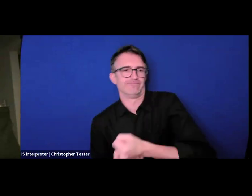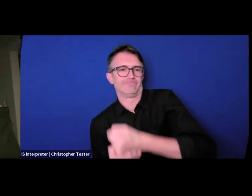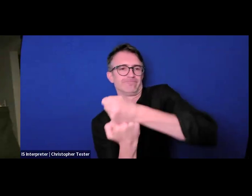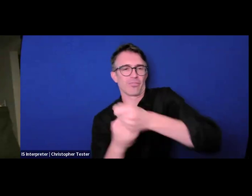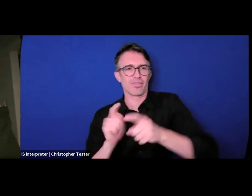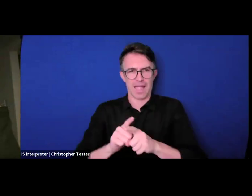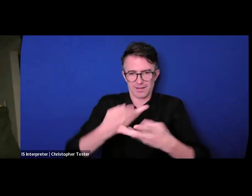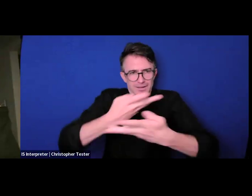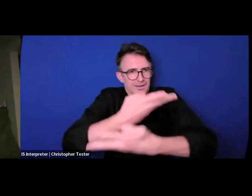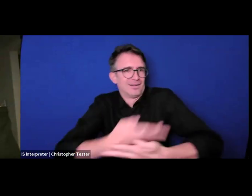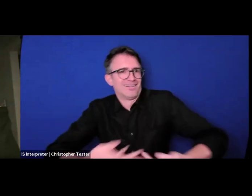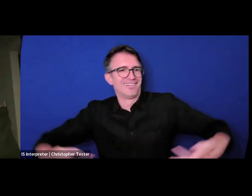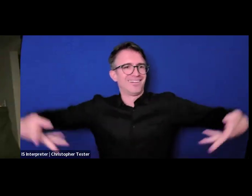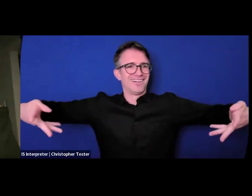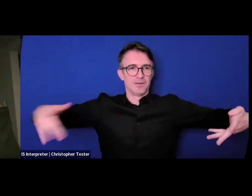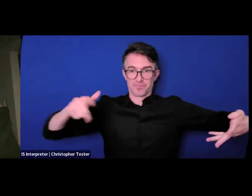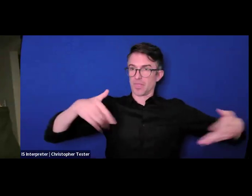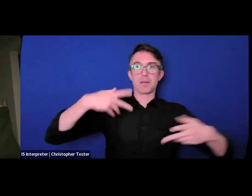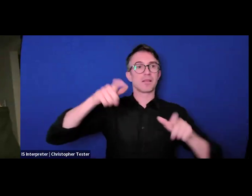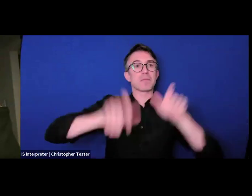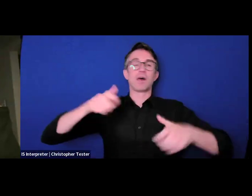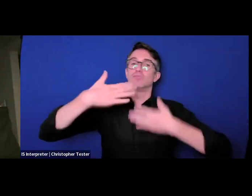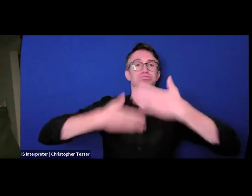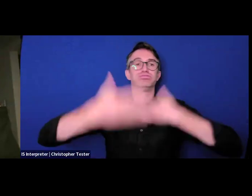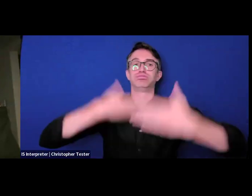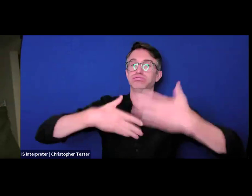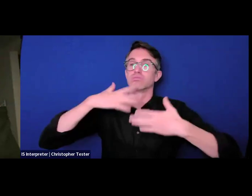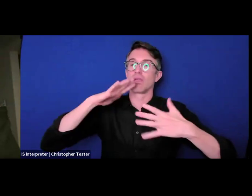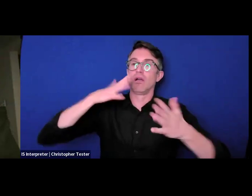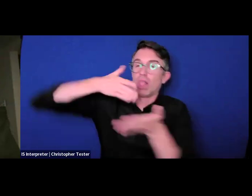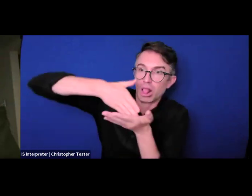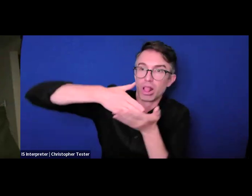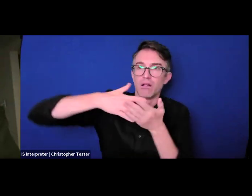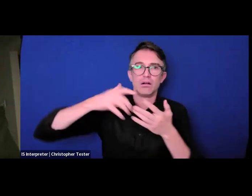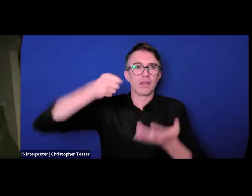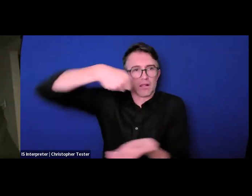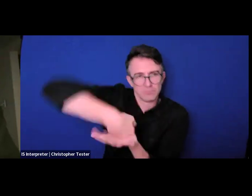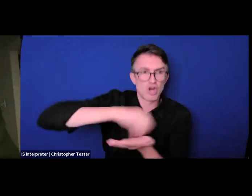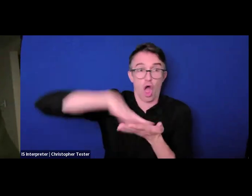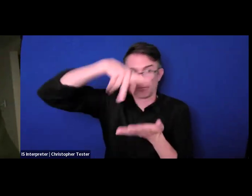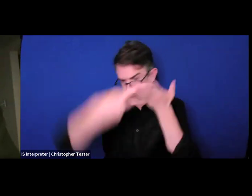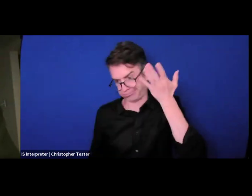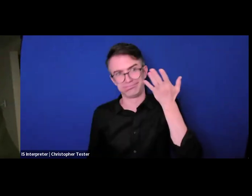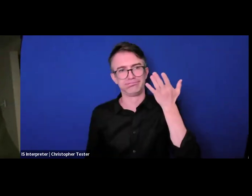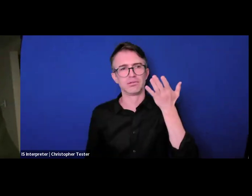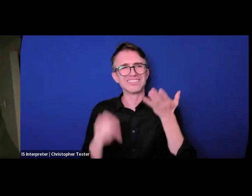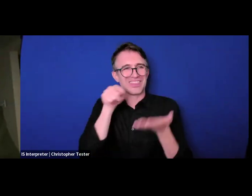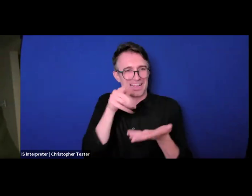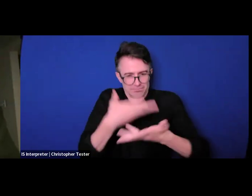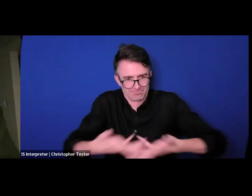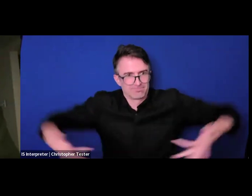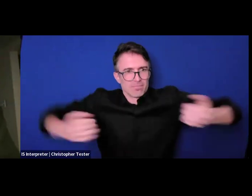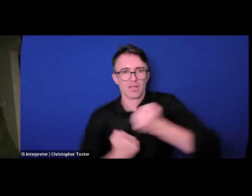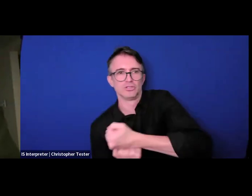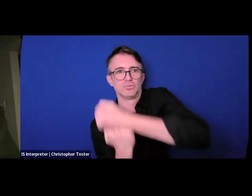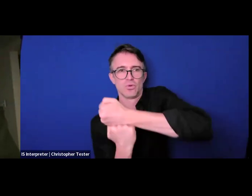system. And then alongside emphasizing, I think the government, of course, is the lead and is